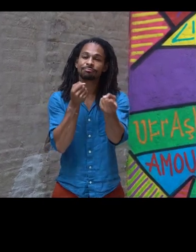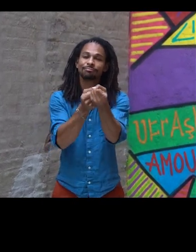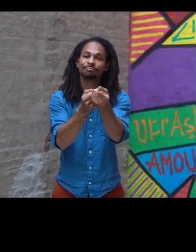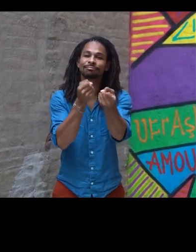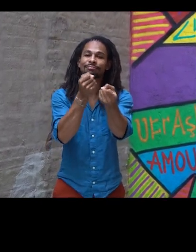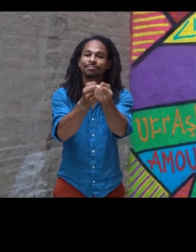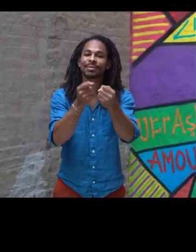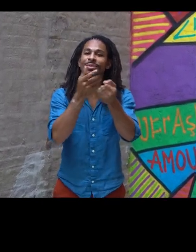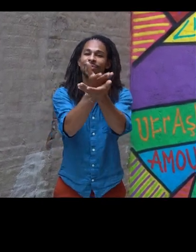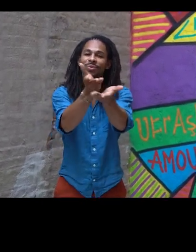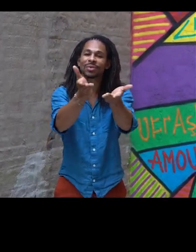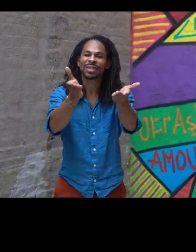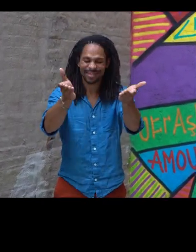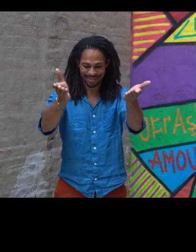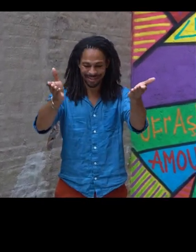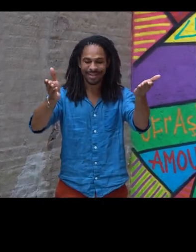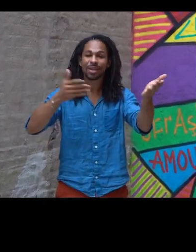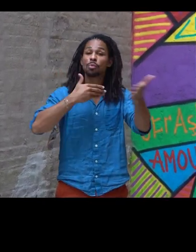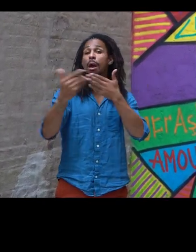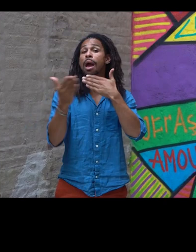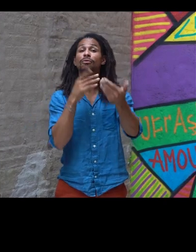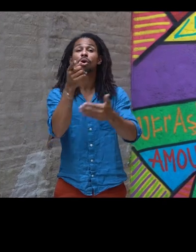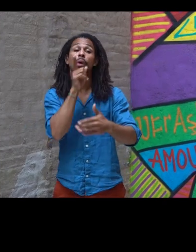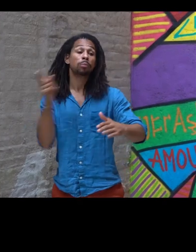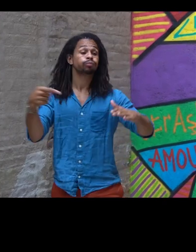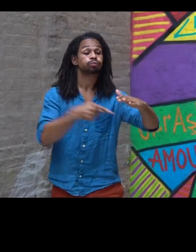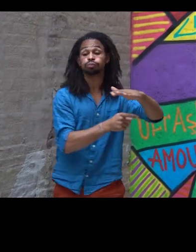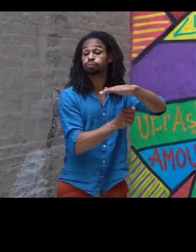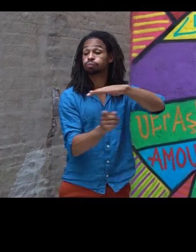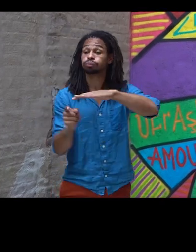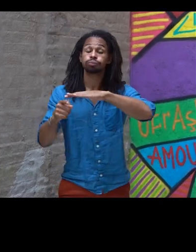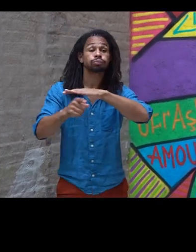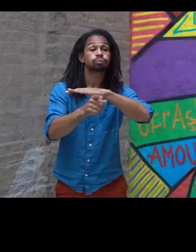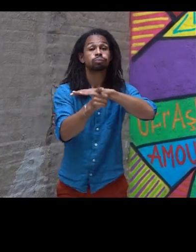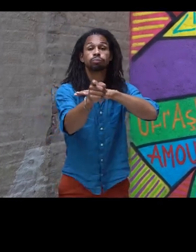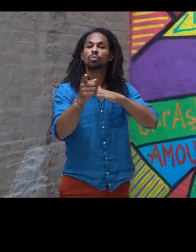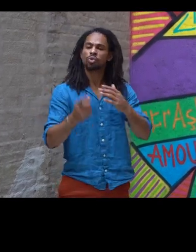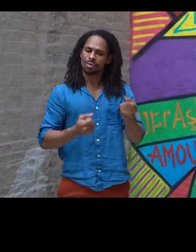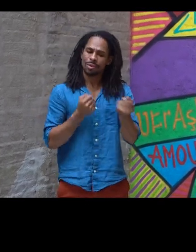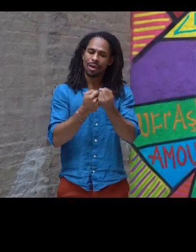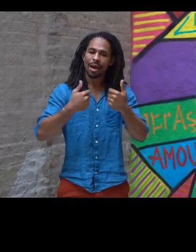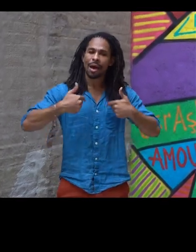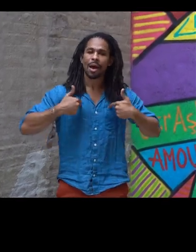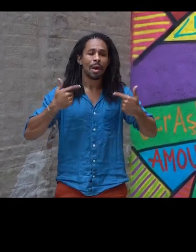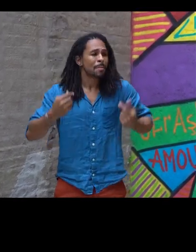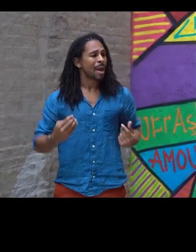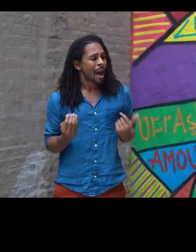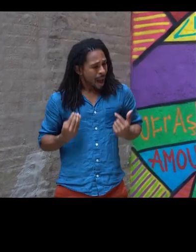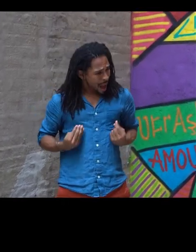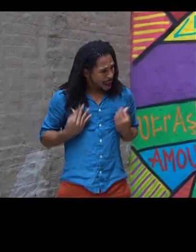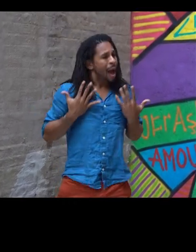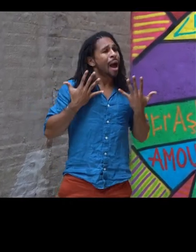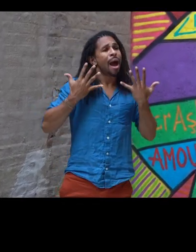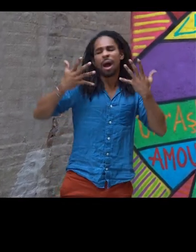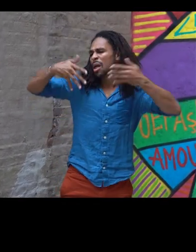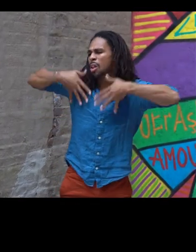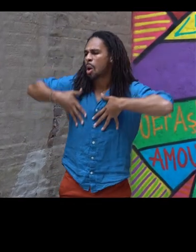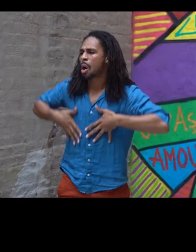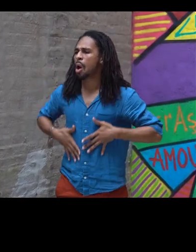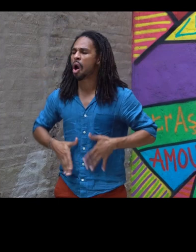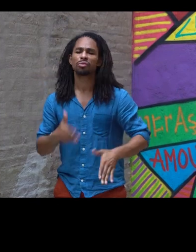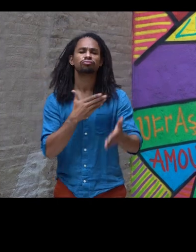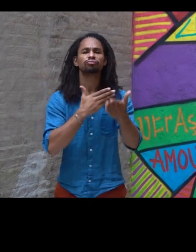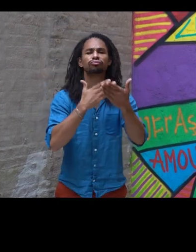got you. Wherever you go, oh, oh, oh, oh, oh, you got me high or low, oh,